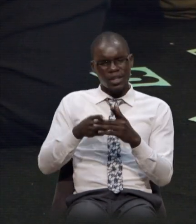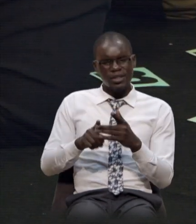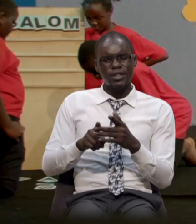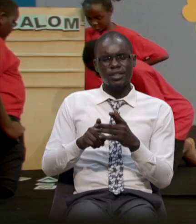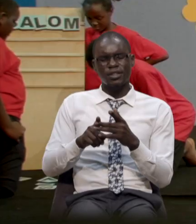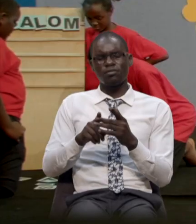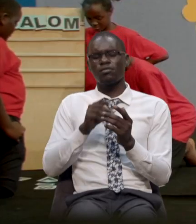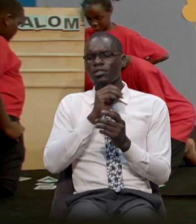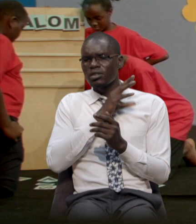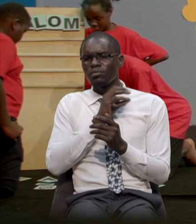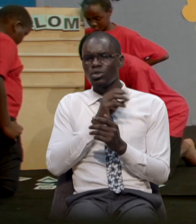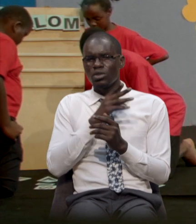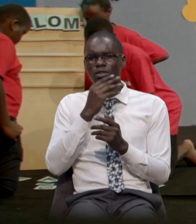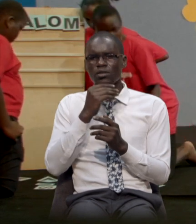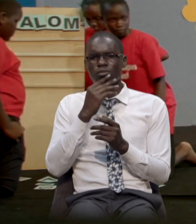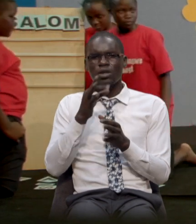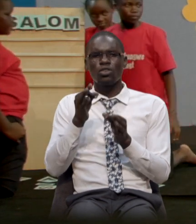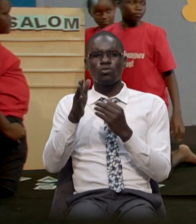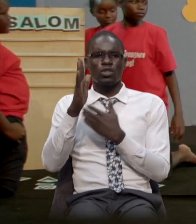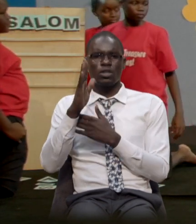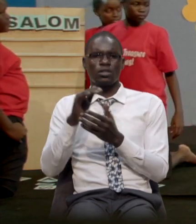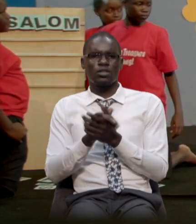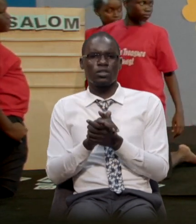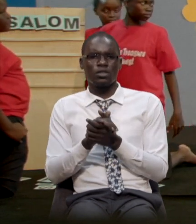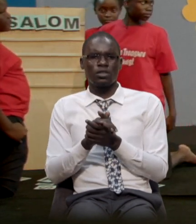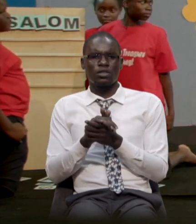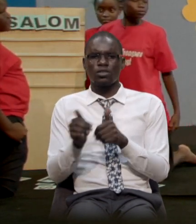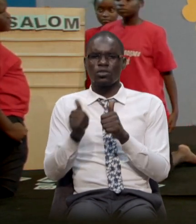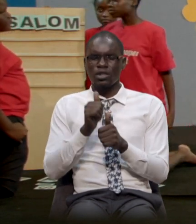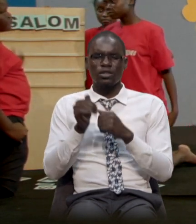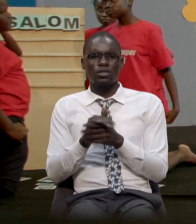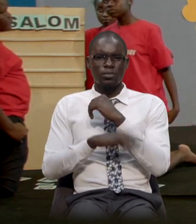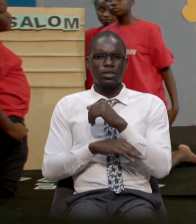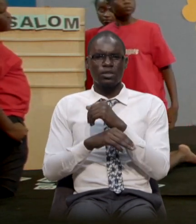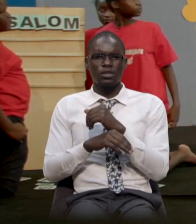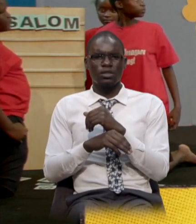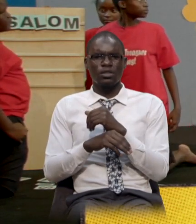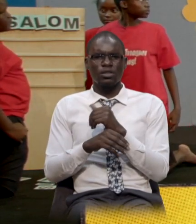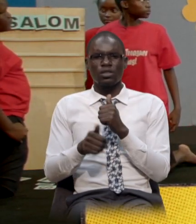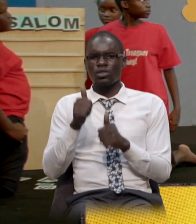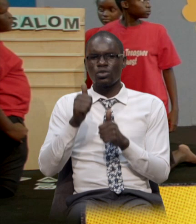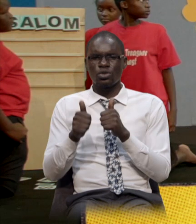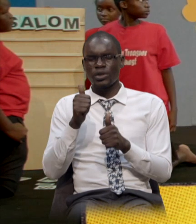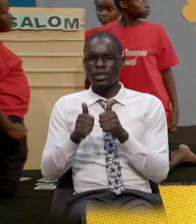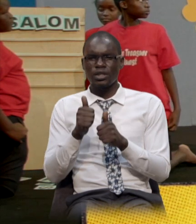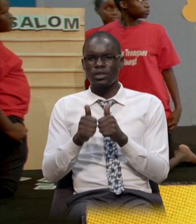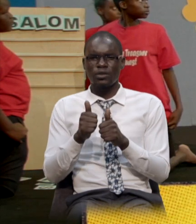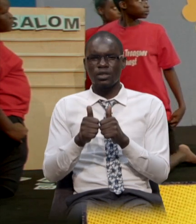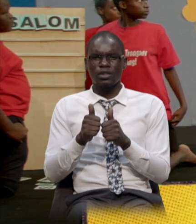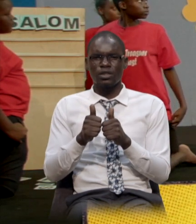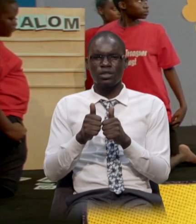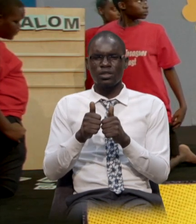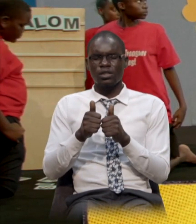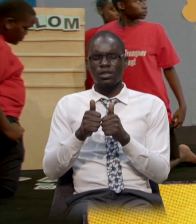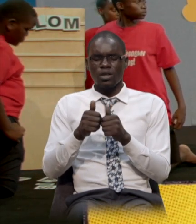man of God. They were abusing the man of God, which is very bad. What was the condition that they were using to abuse the